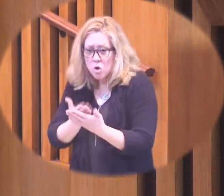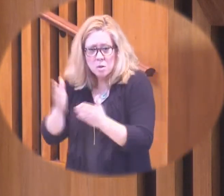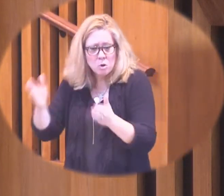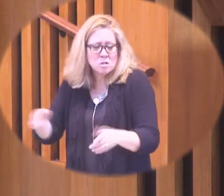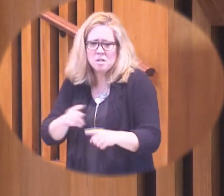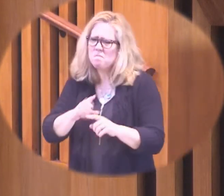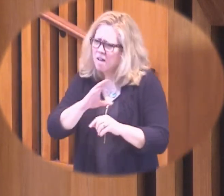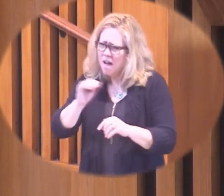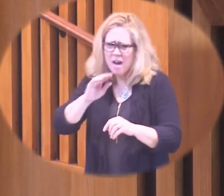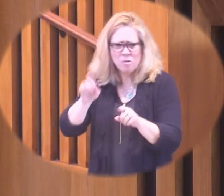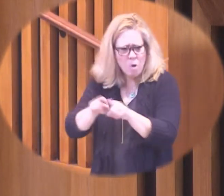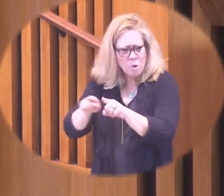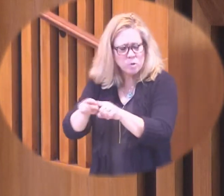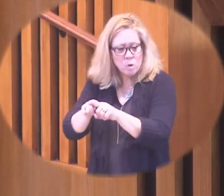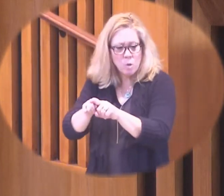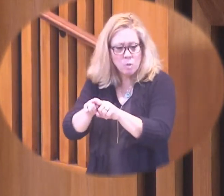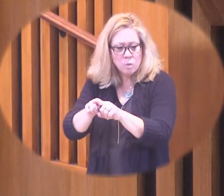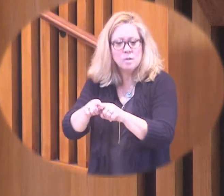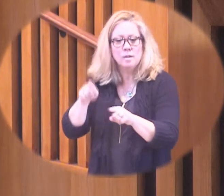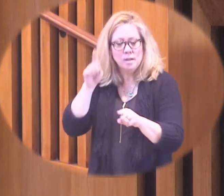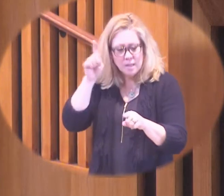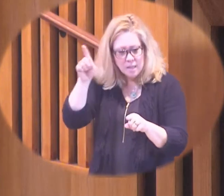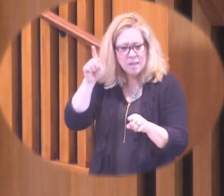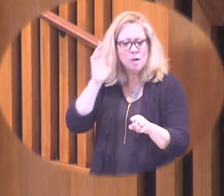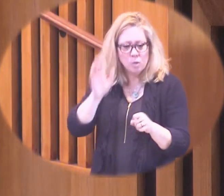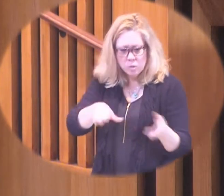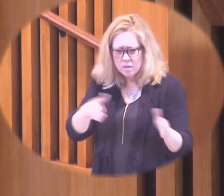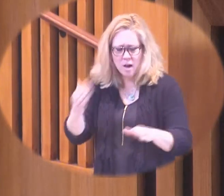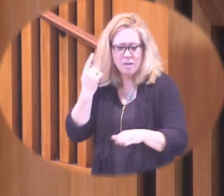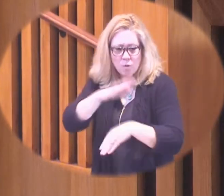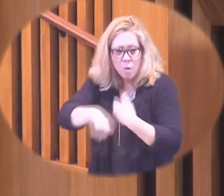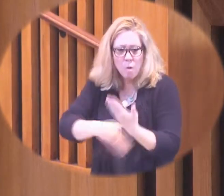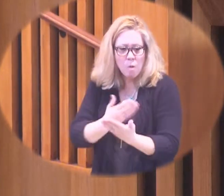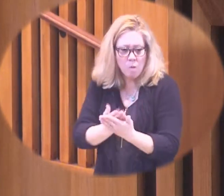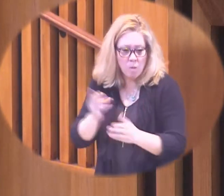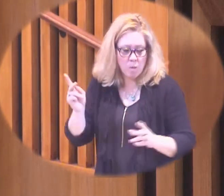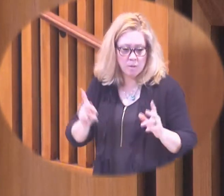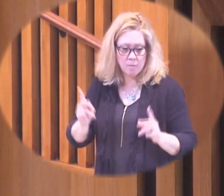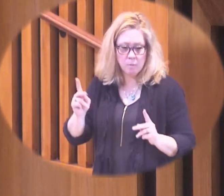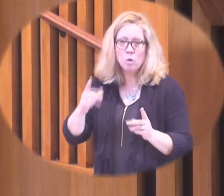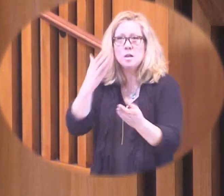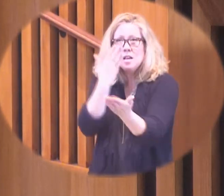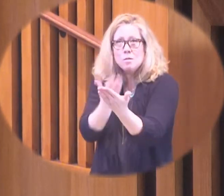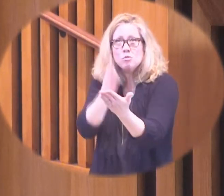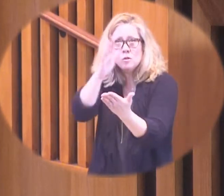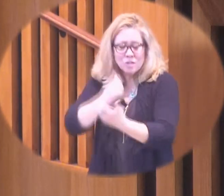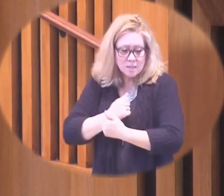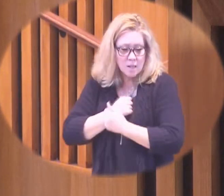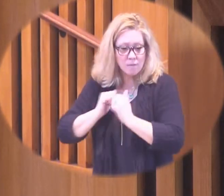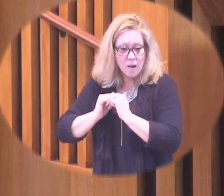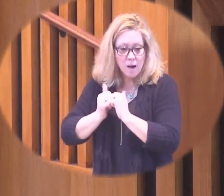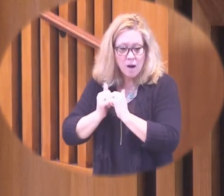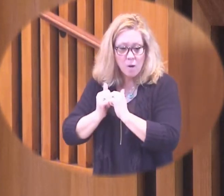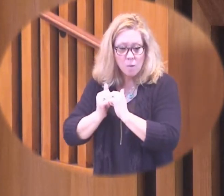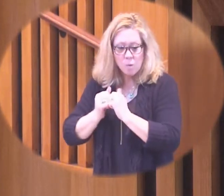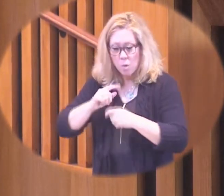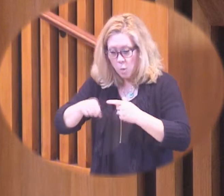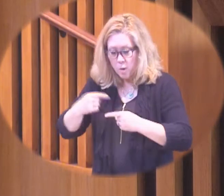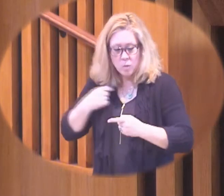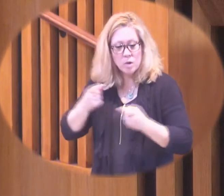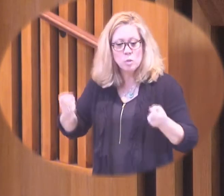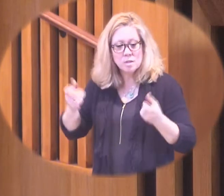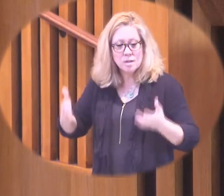find courage to die. But God proves his love for us, in that while we were still sinners, Christ died for